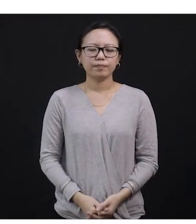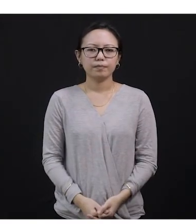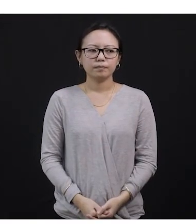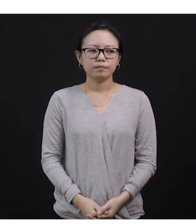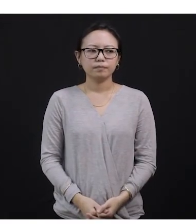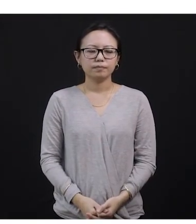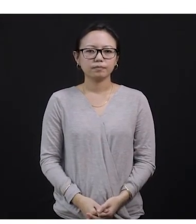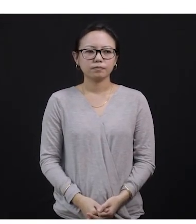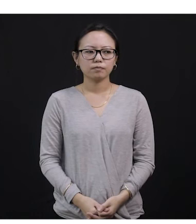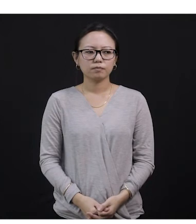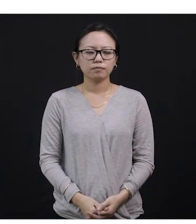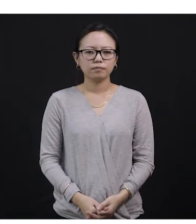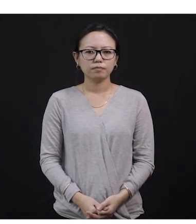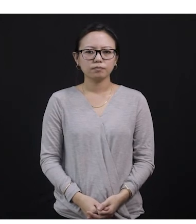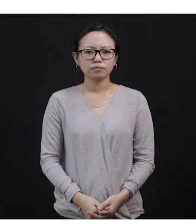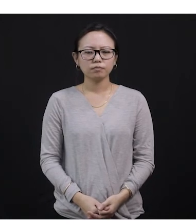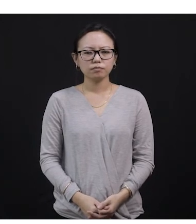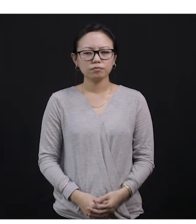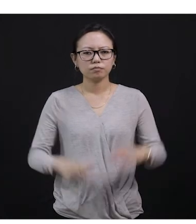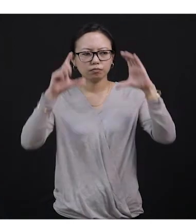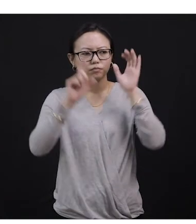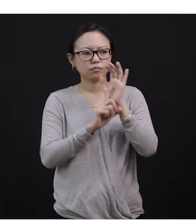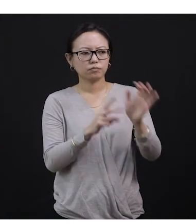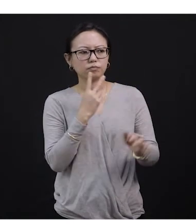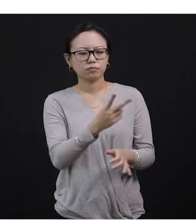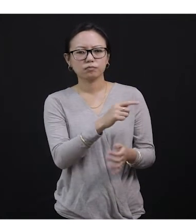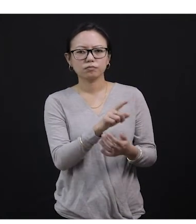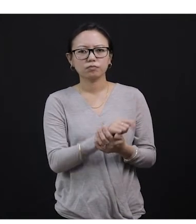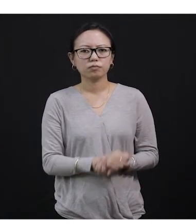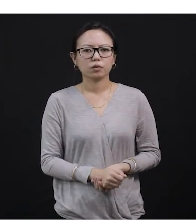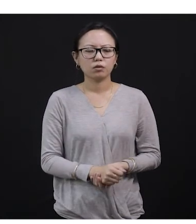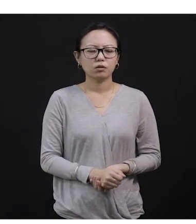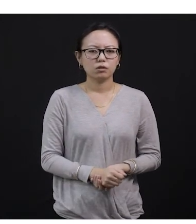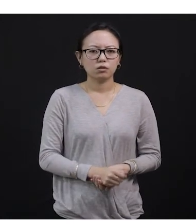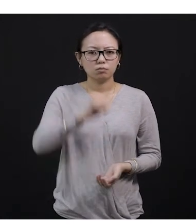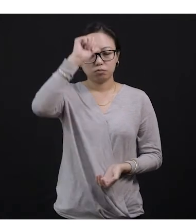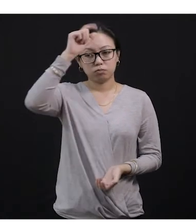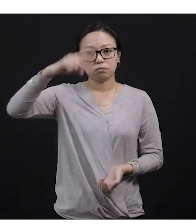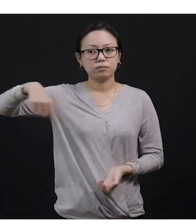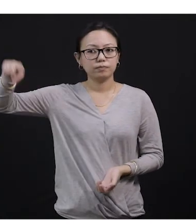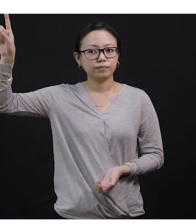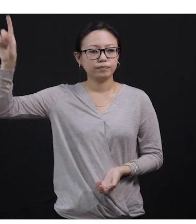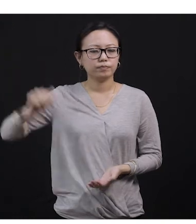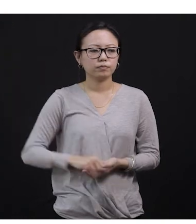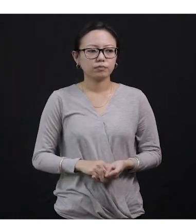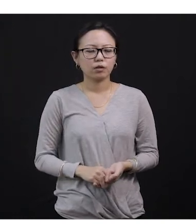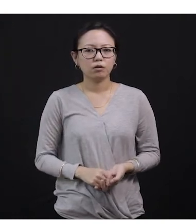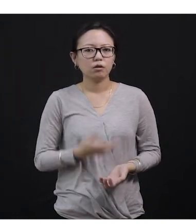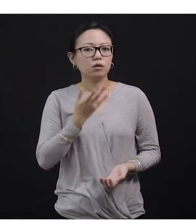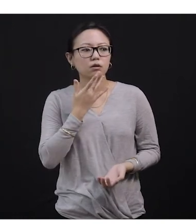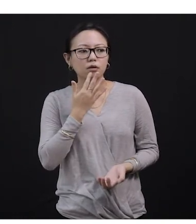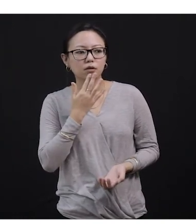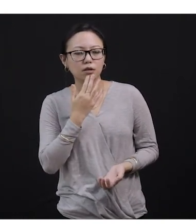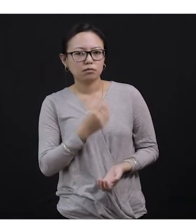right, so regarding the important kingdoms, here the colored ones, can you see? These are the important kingdoms, okay? And